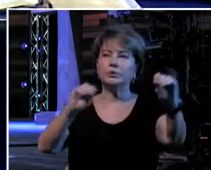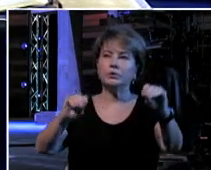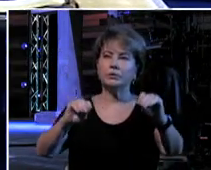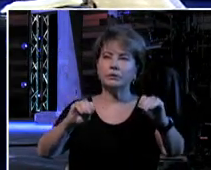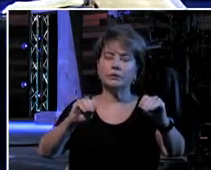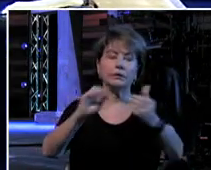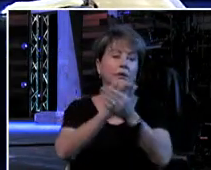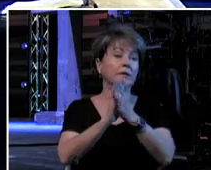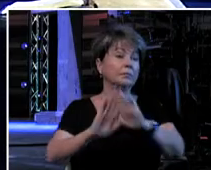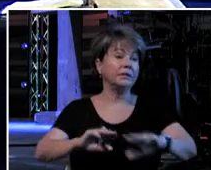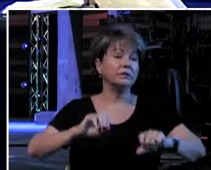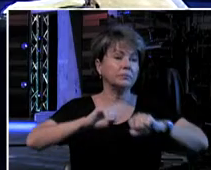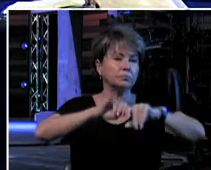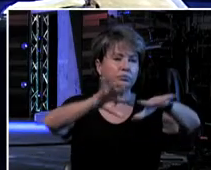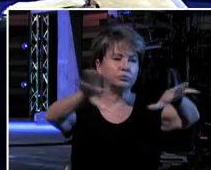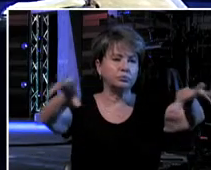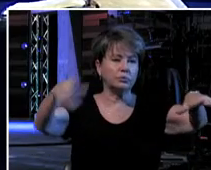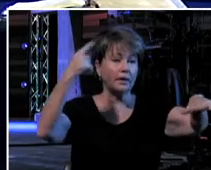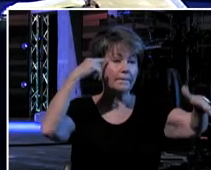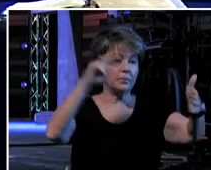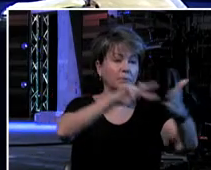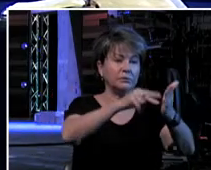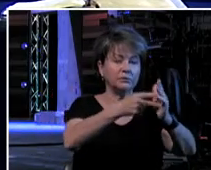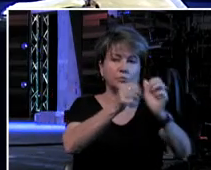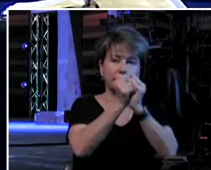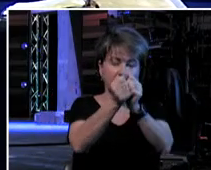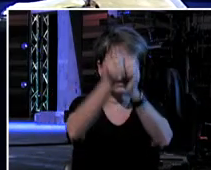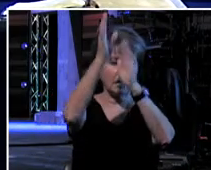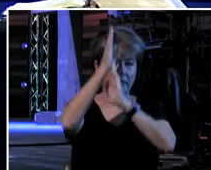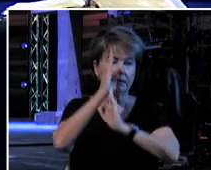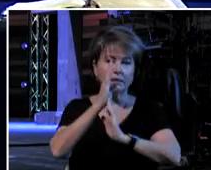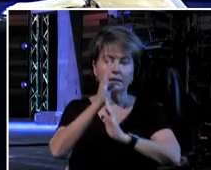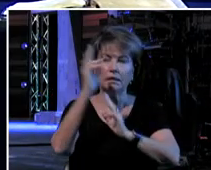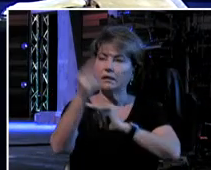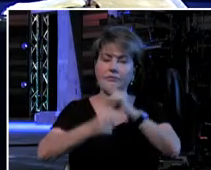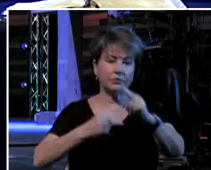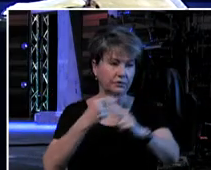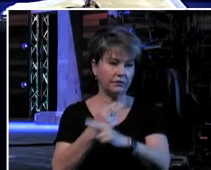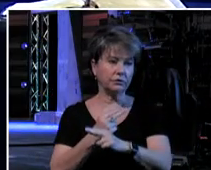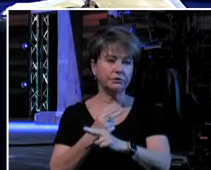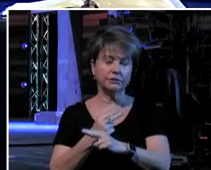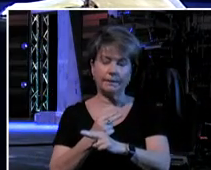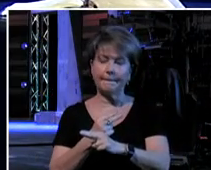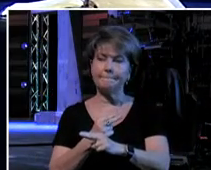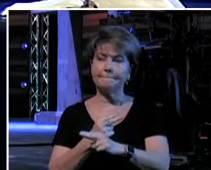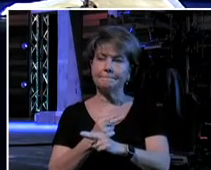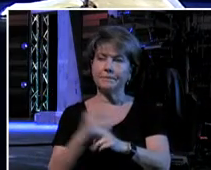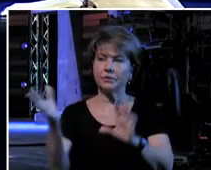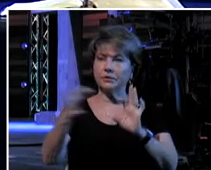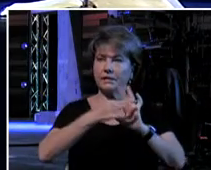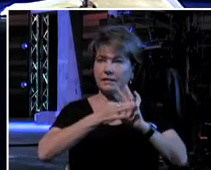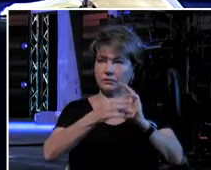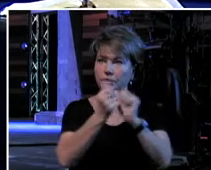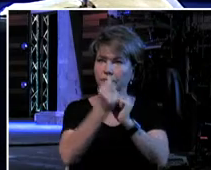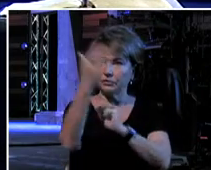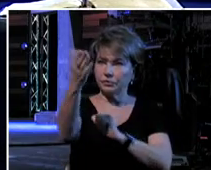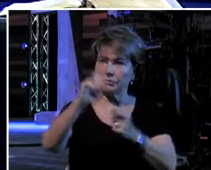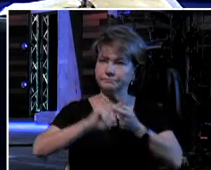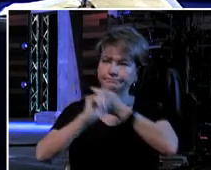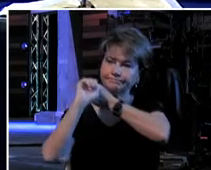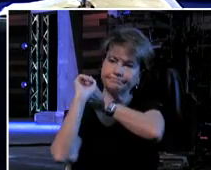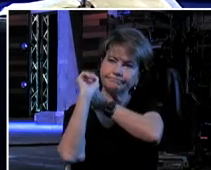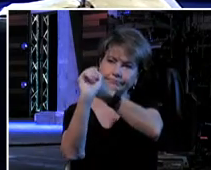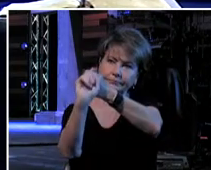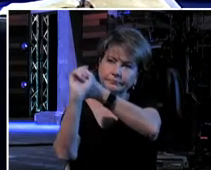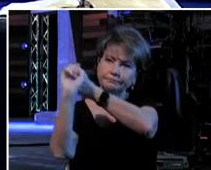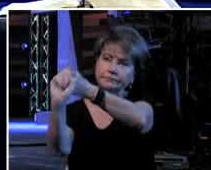with God, but on purpose with God. The God of the universe will partner with you to advance